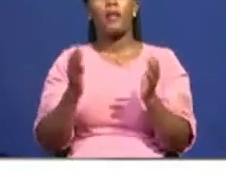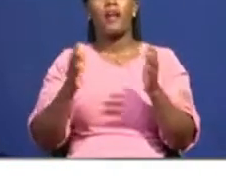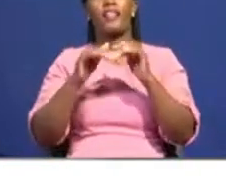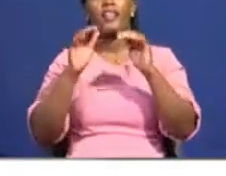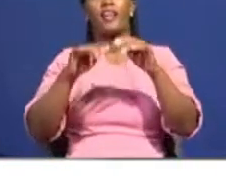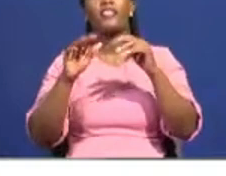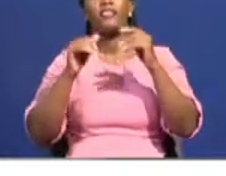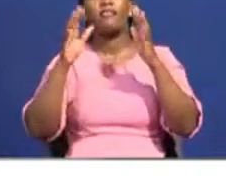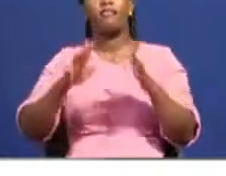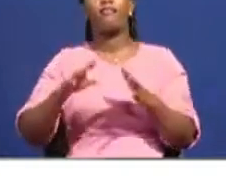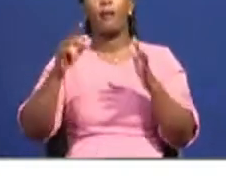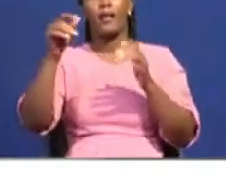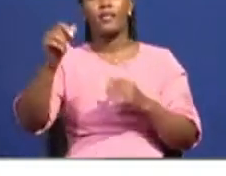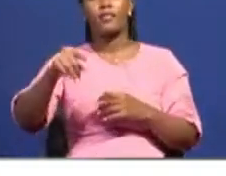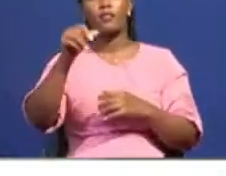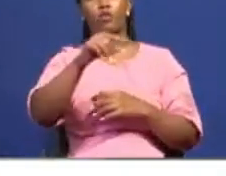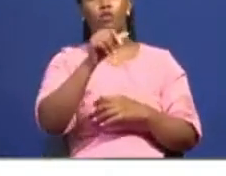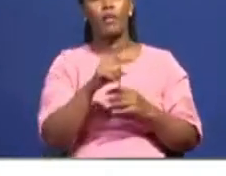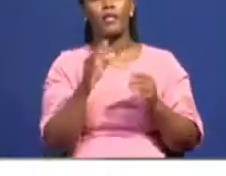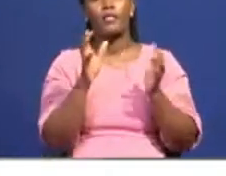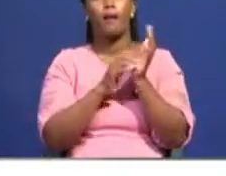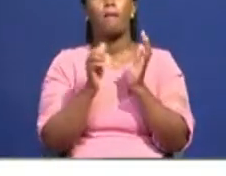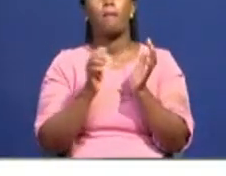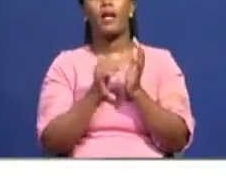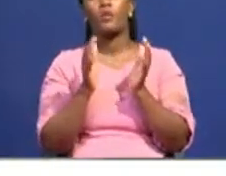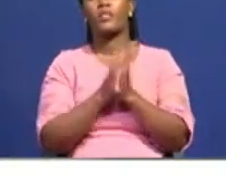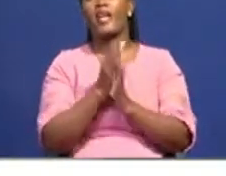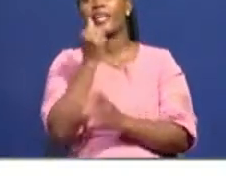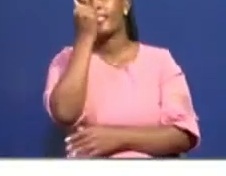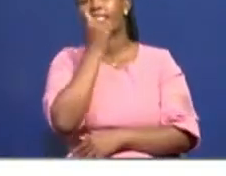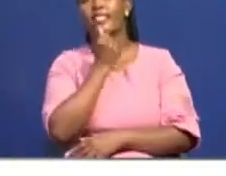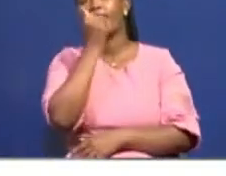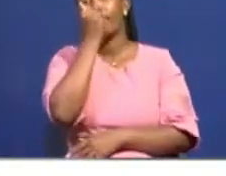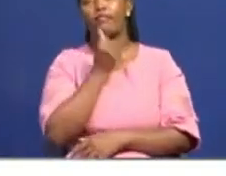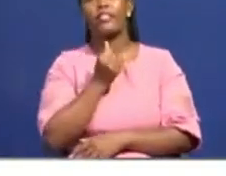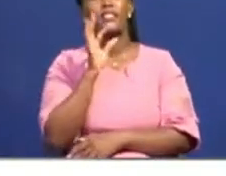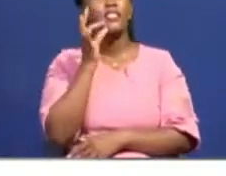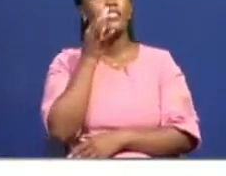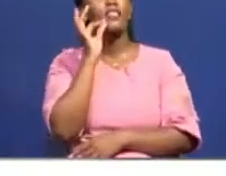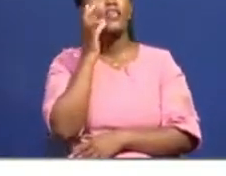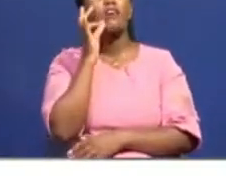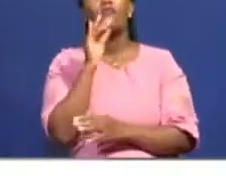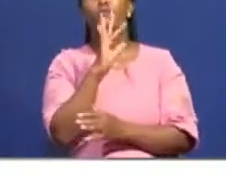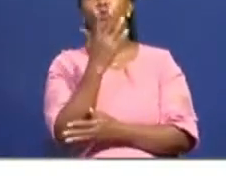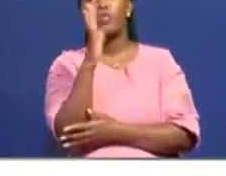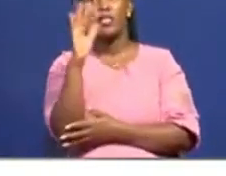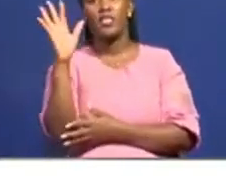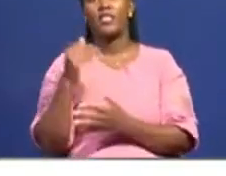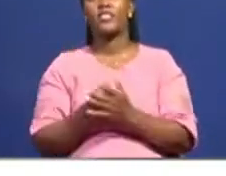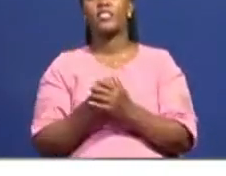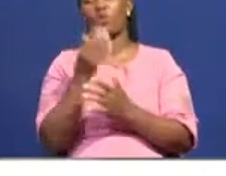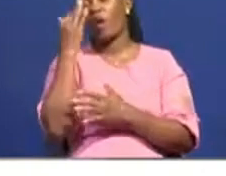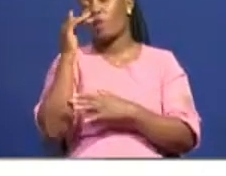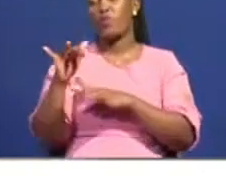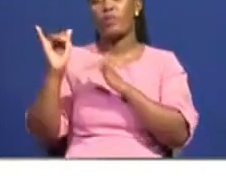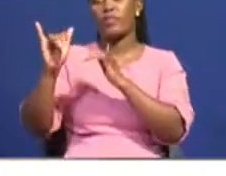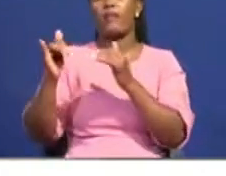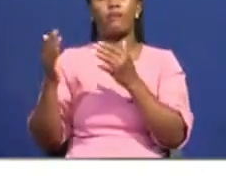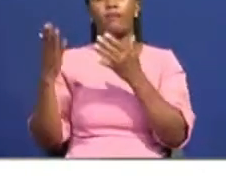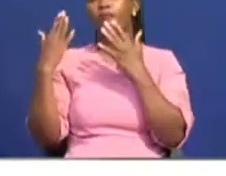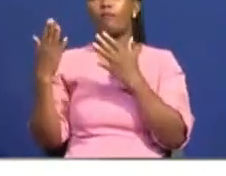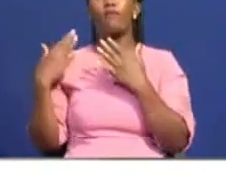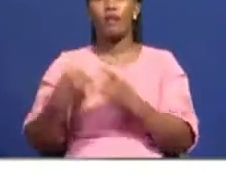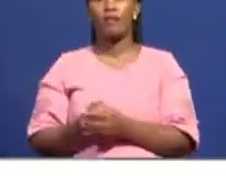mangoes or avocados and not brugam. Fruit trees? Fruit tree, okay. Because it will always be there. Nobody will cut a fruit